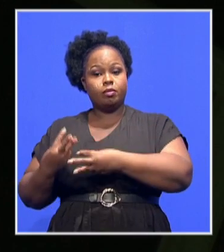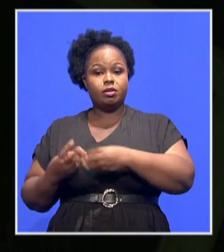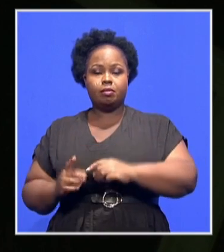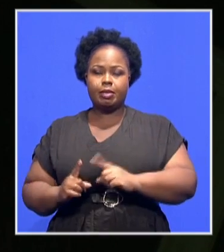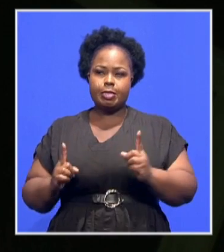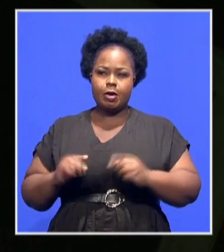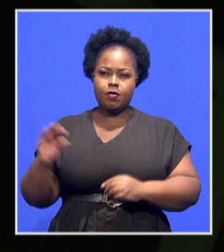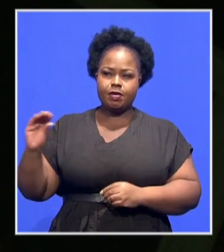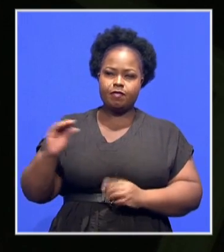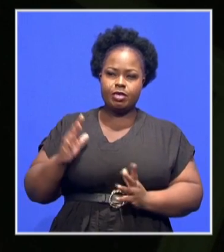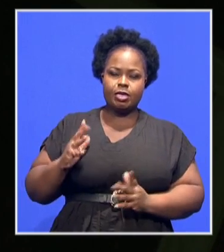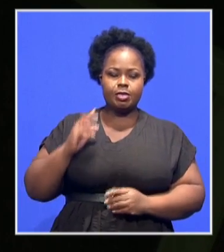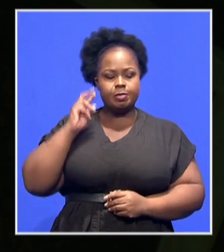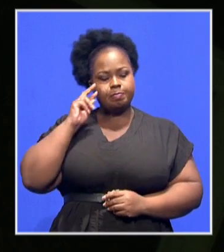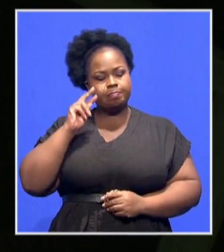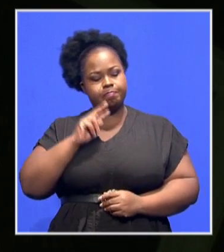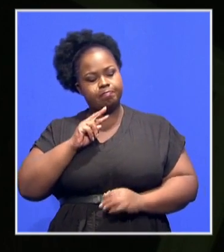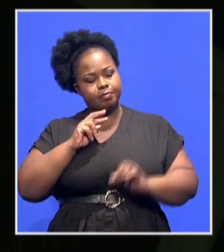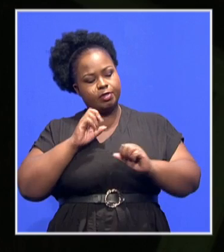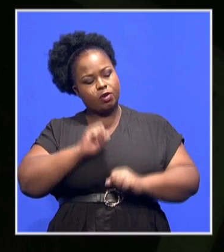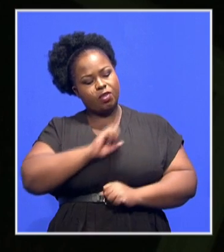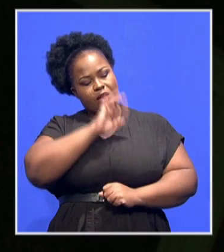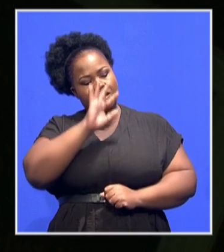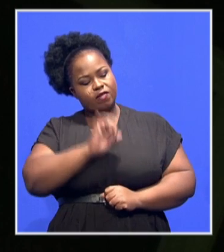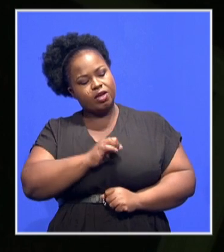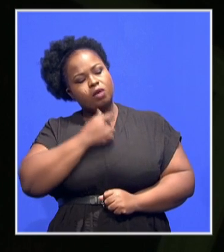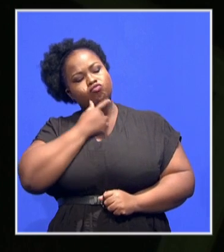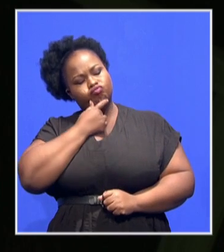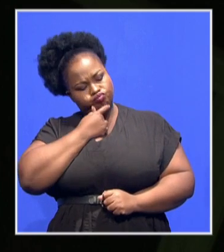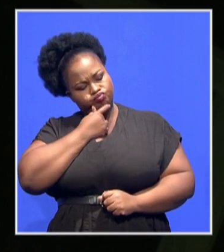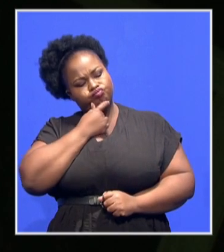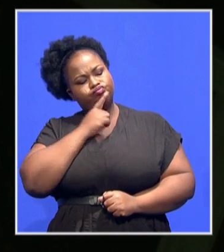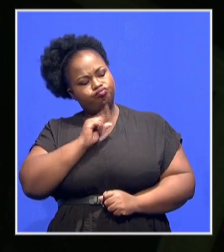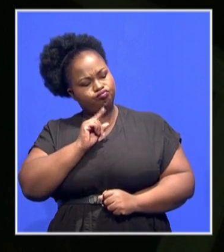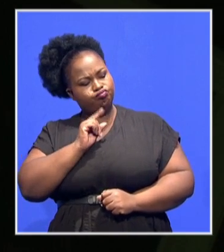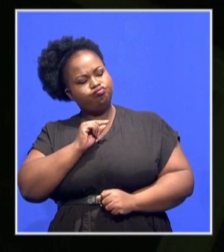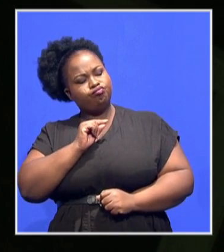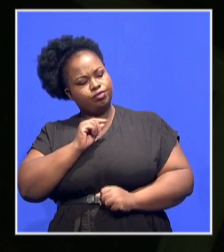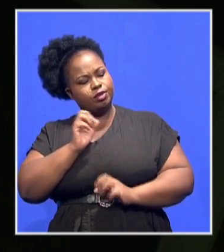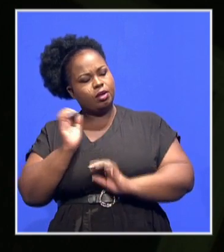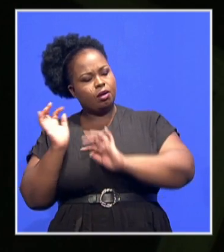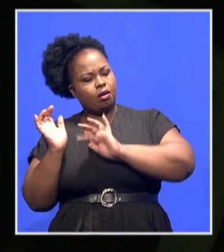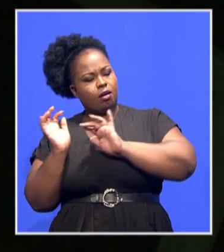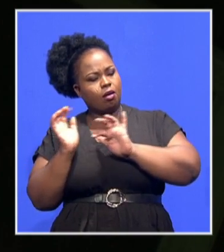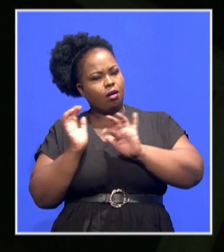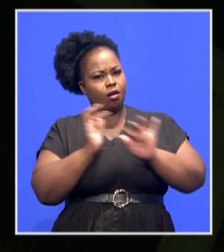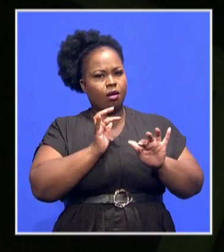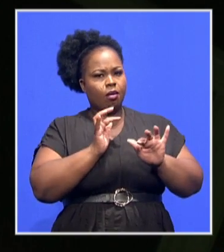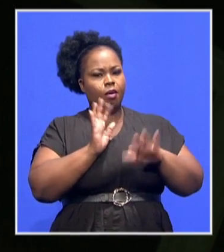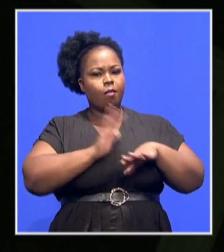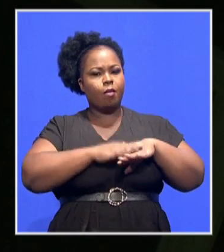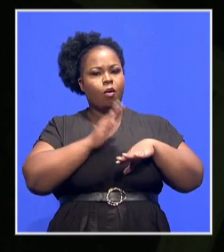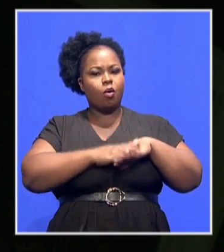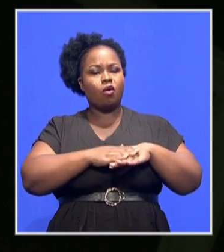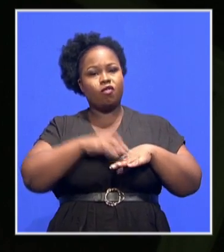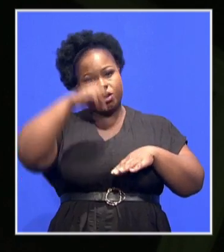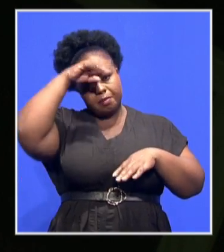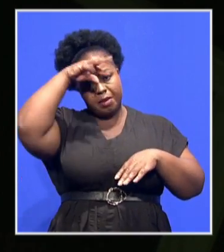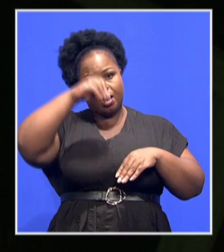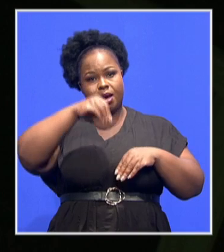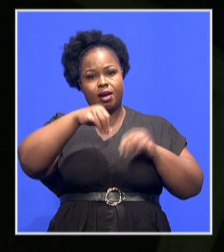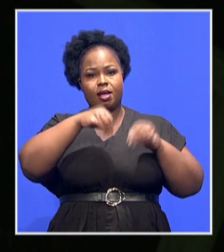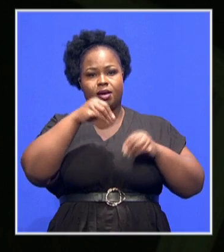South Africa continues to be an attractive destination for miners and associated